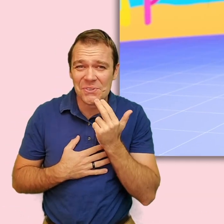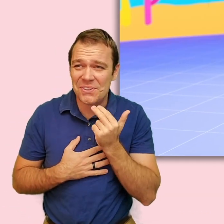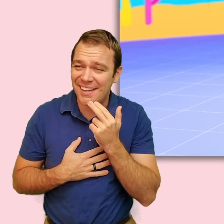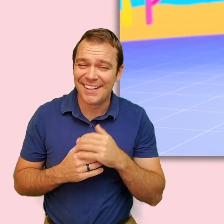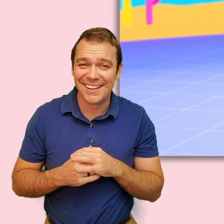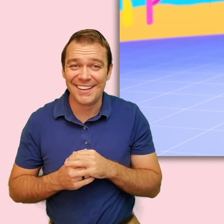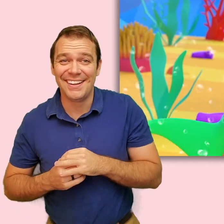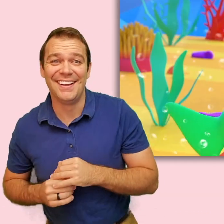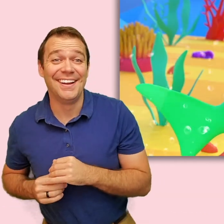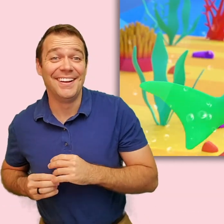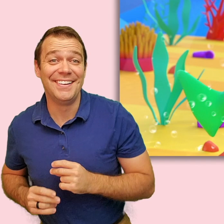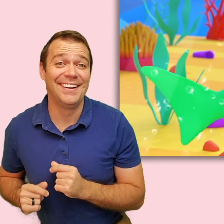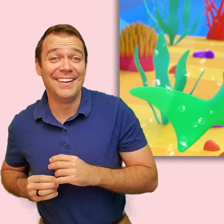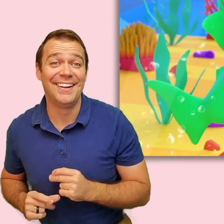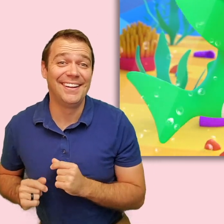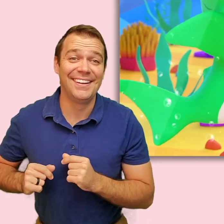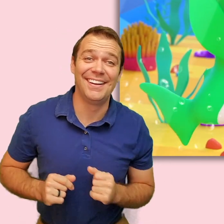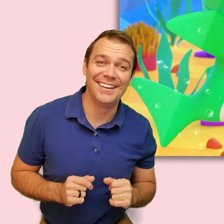Oh, they're so cute.